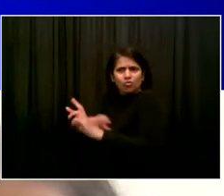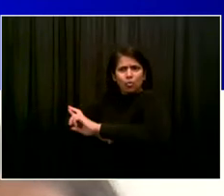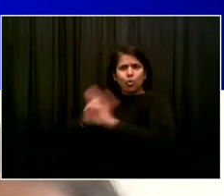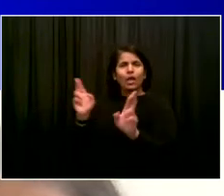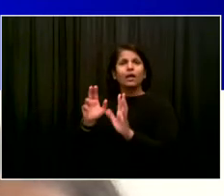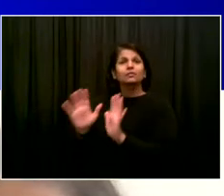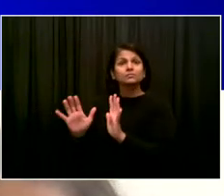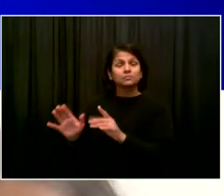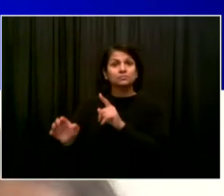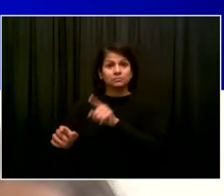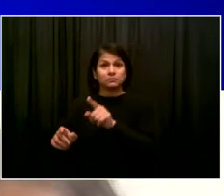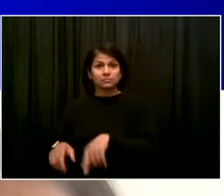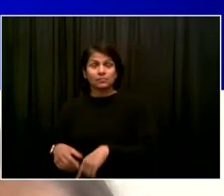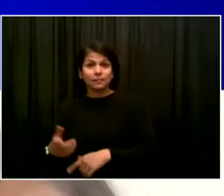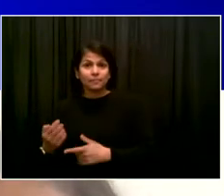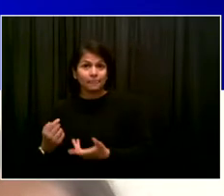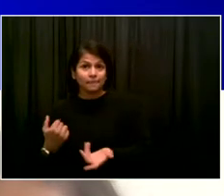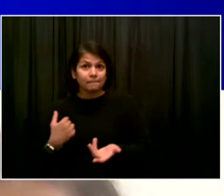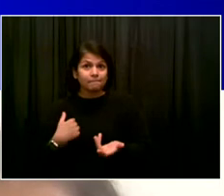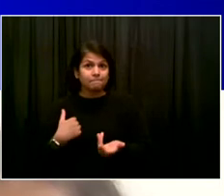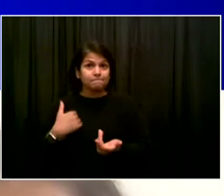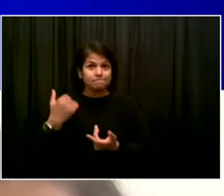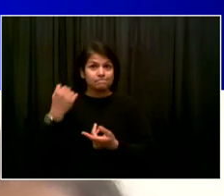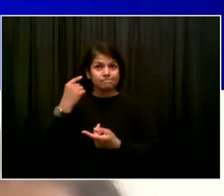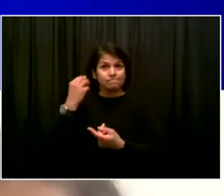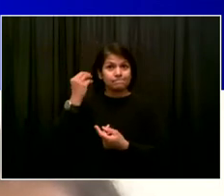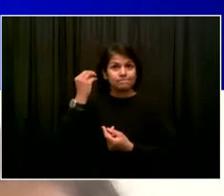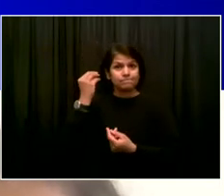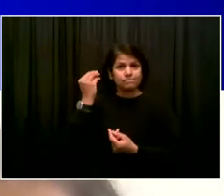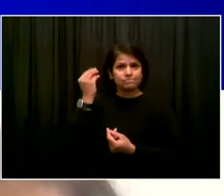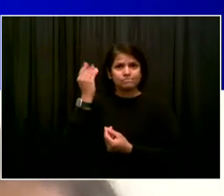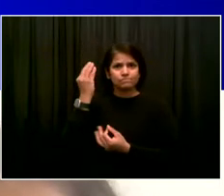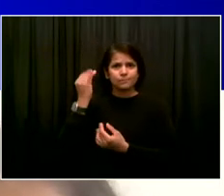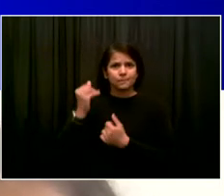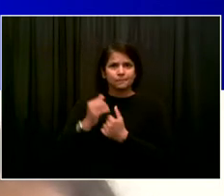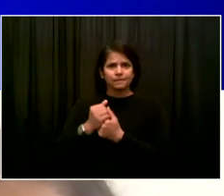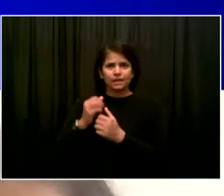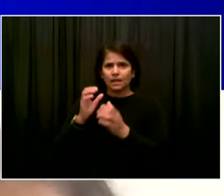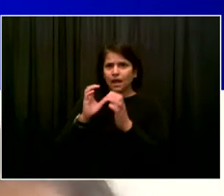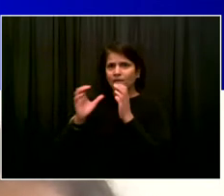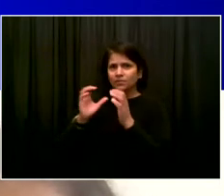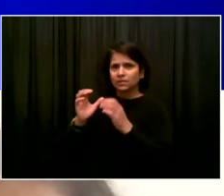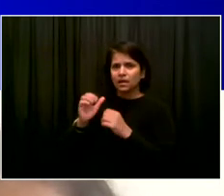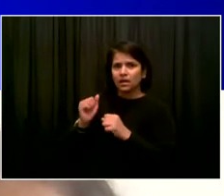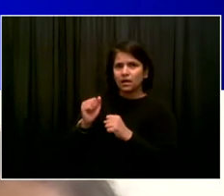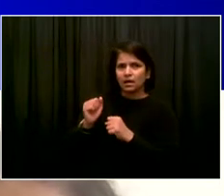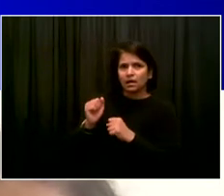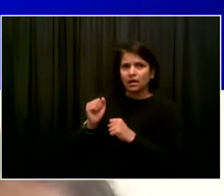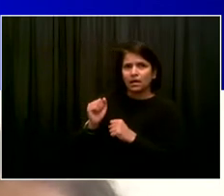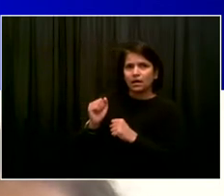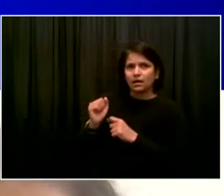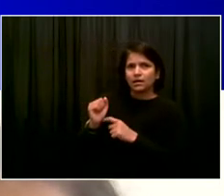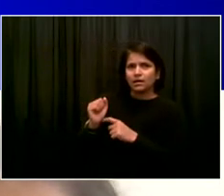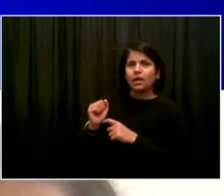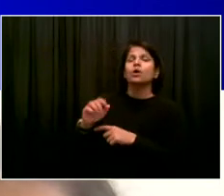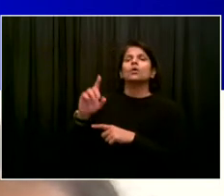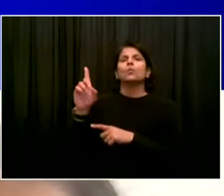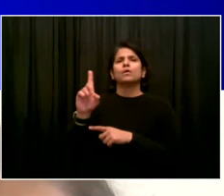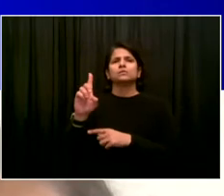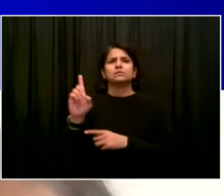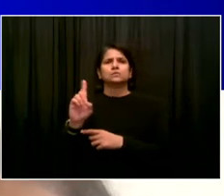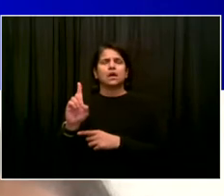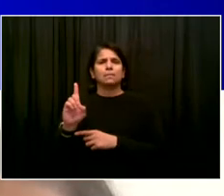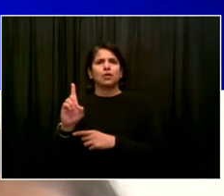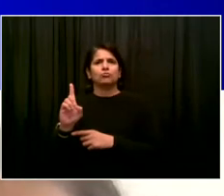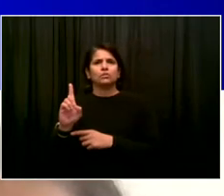one-dimensional. And what we've tried to think about is keeping kids safe in general, but also everything about their development, their needs.